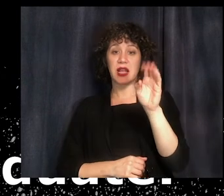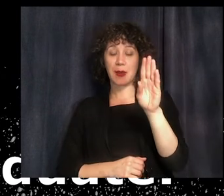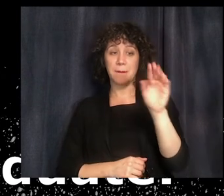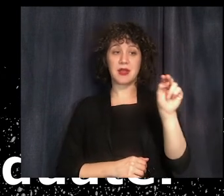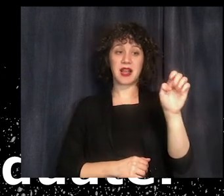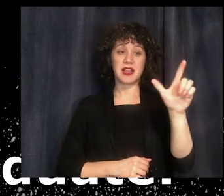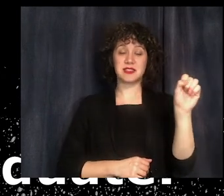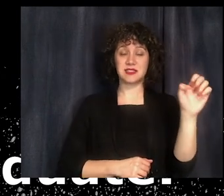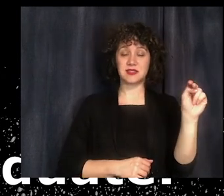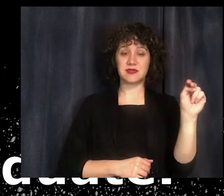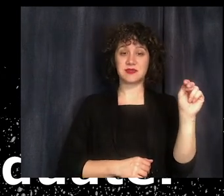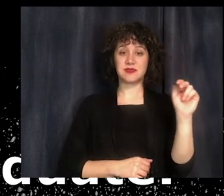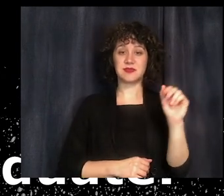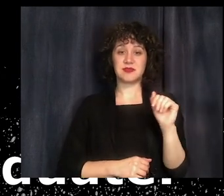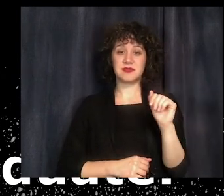Jacob Nelson.